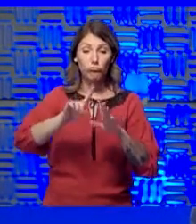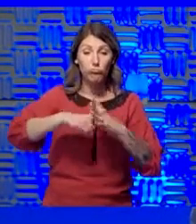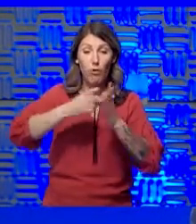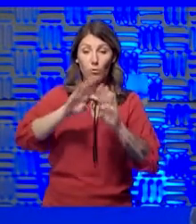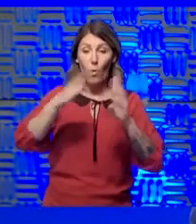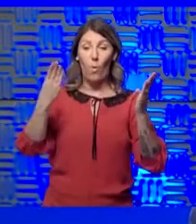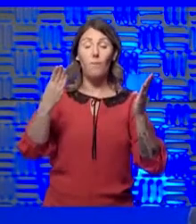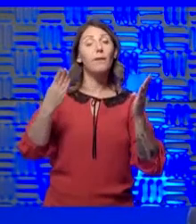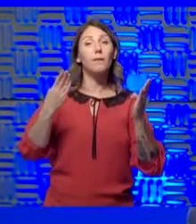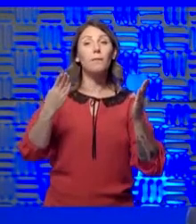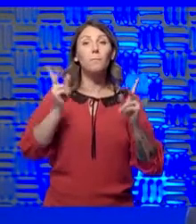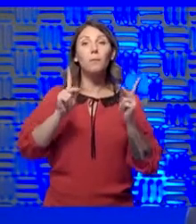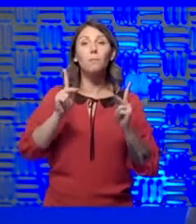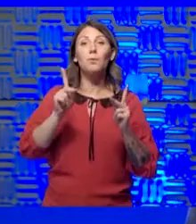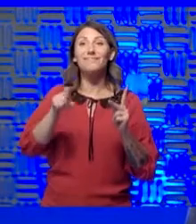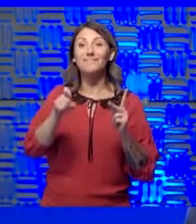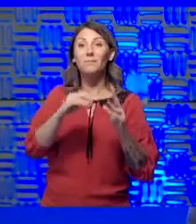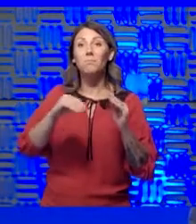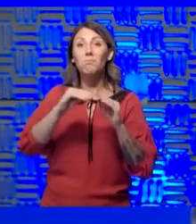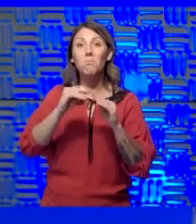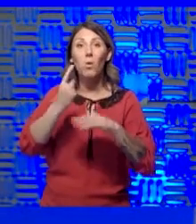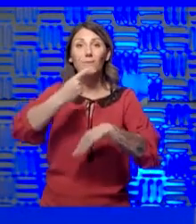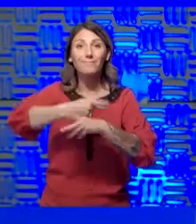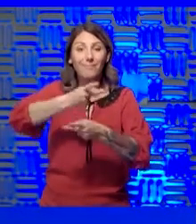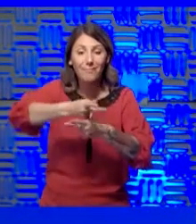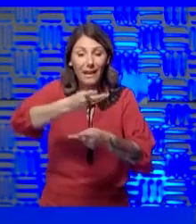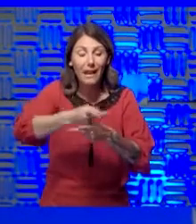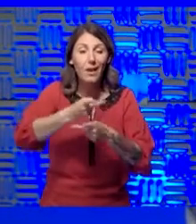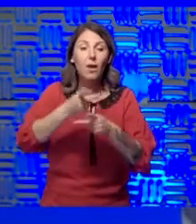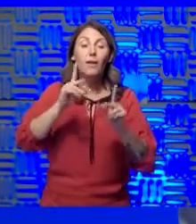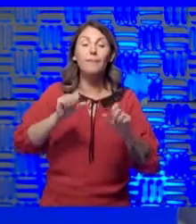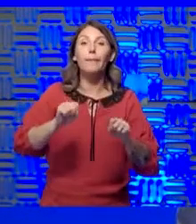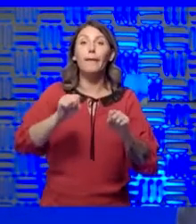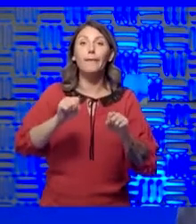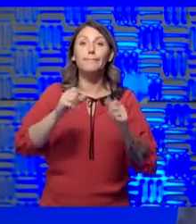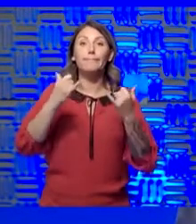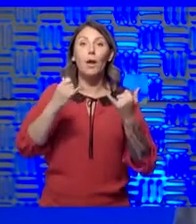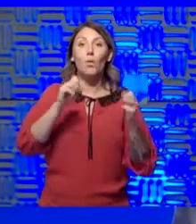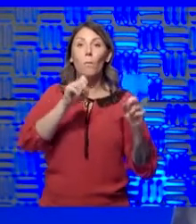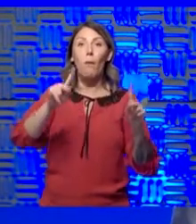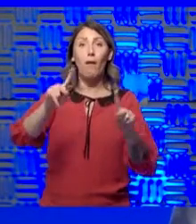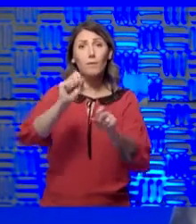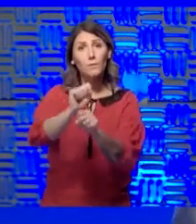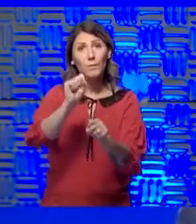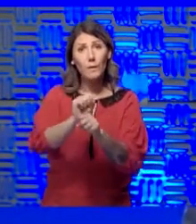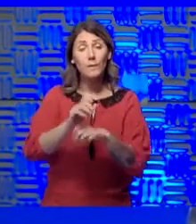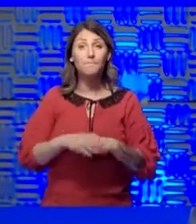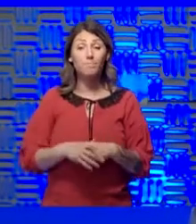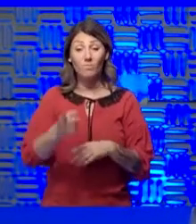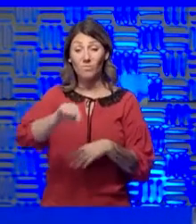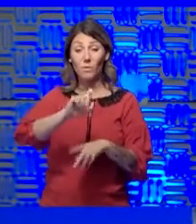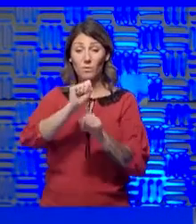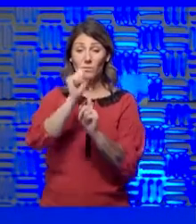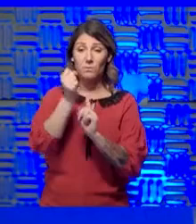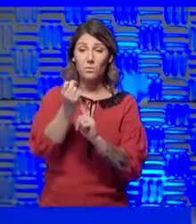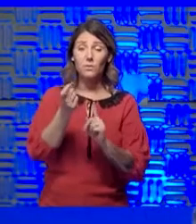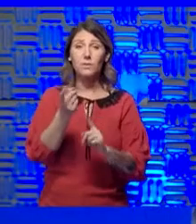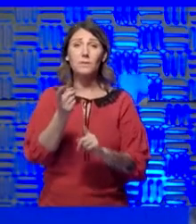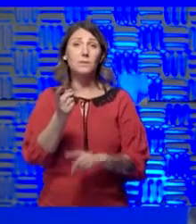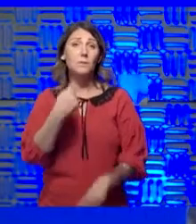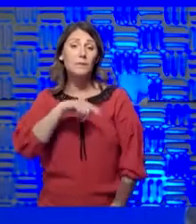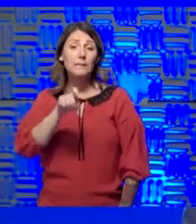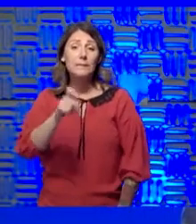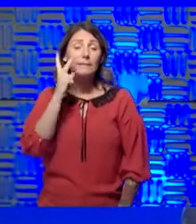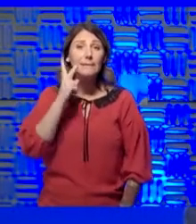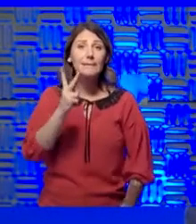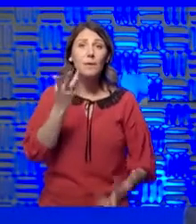are going to need more childcare so that they can go to work and do things. I think in those cases we have to see again what the public health